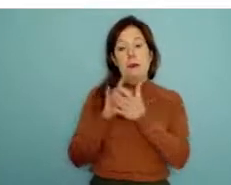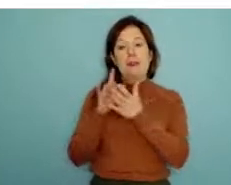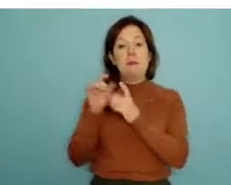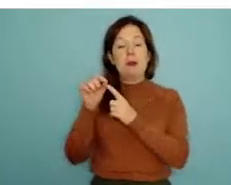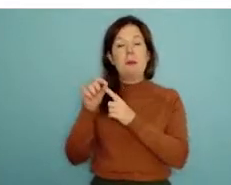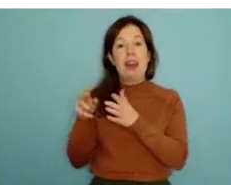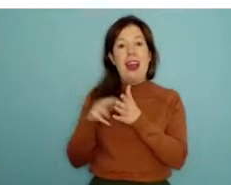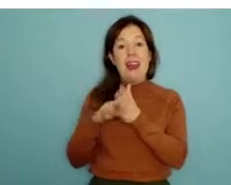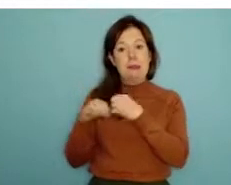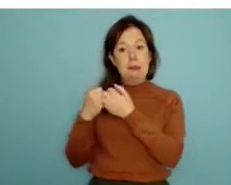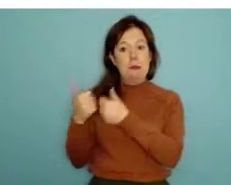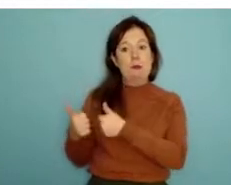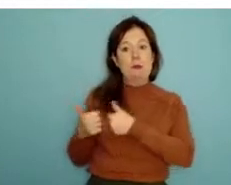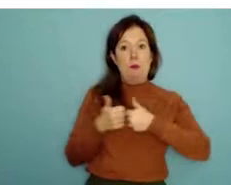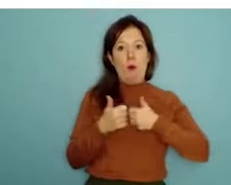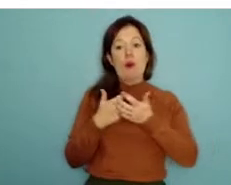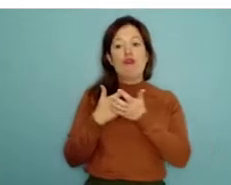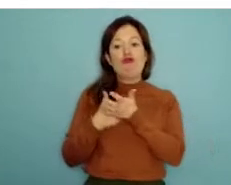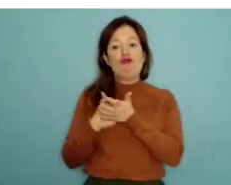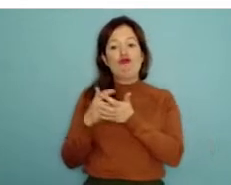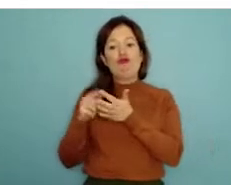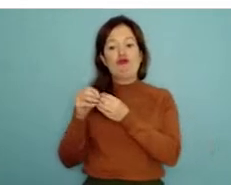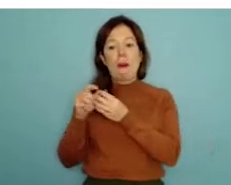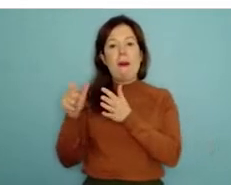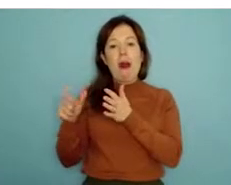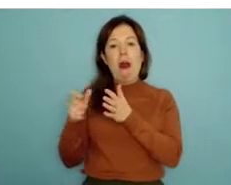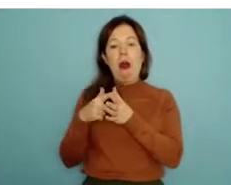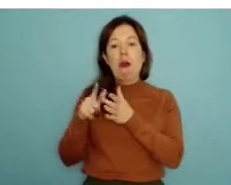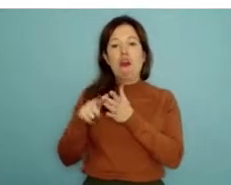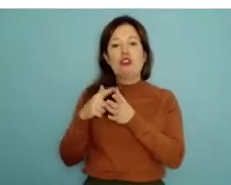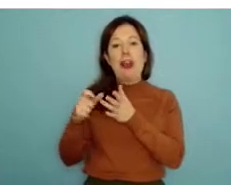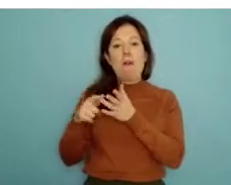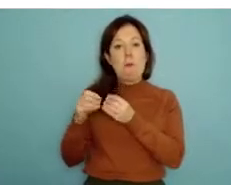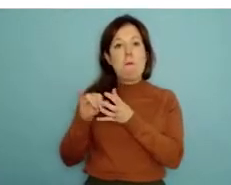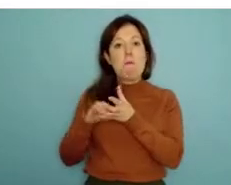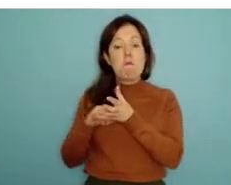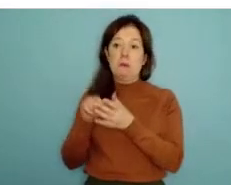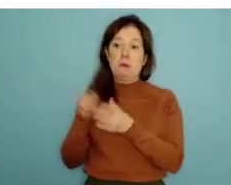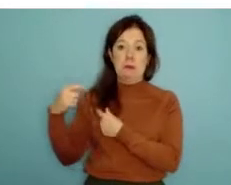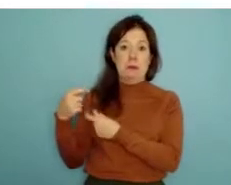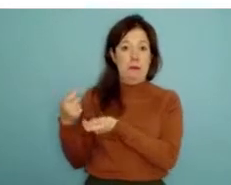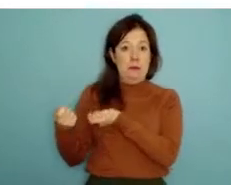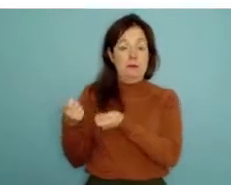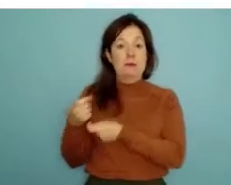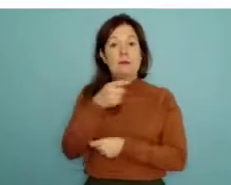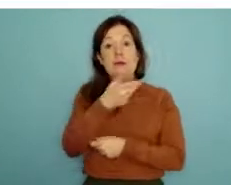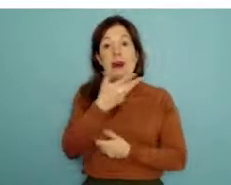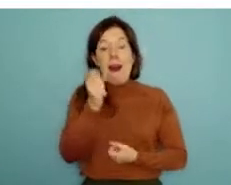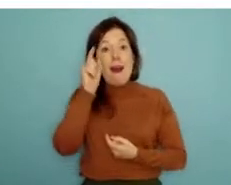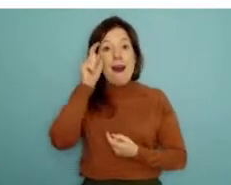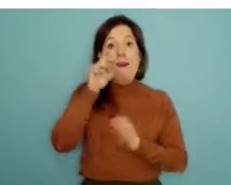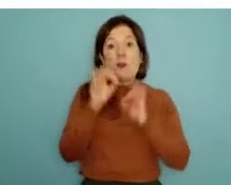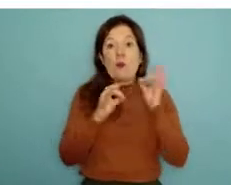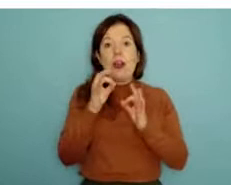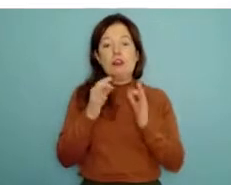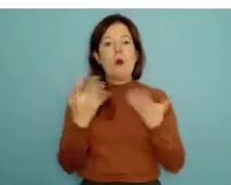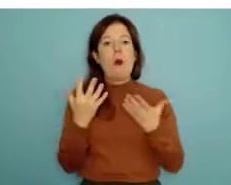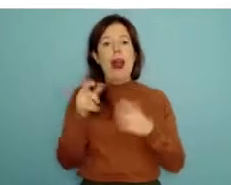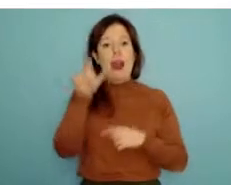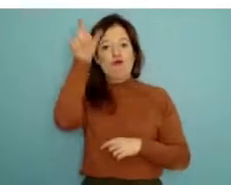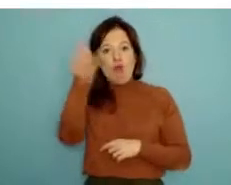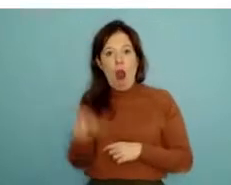team, Rebecca Jacobs. So please post your questions in Slido, and you should see that on the right-hand side of your